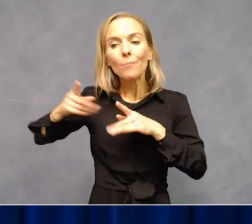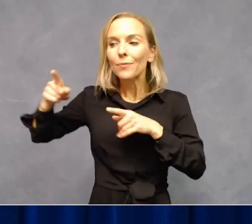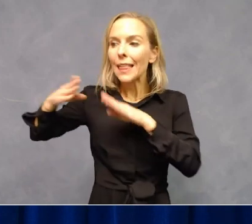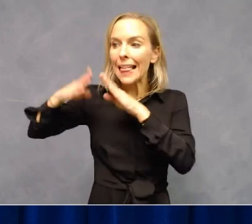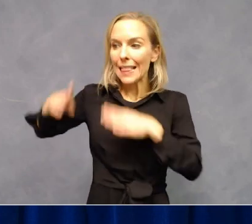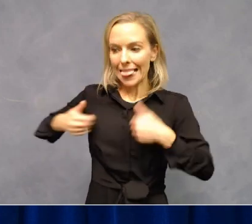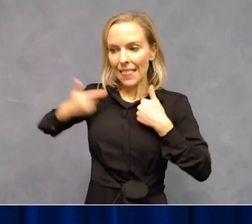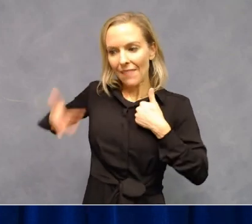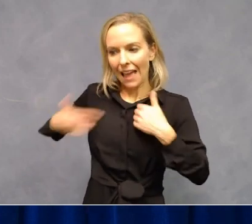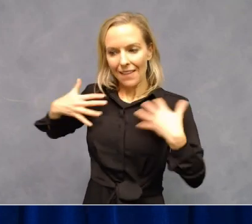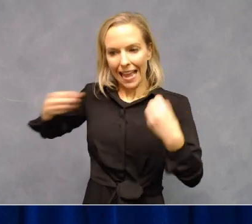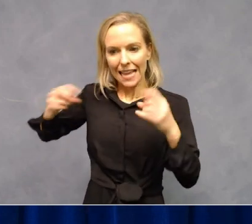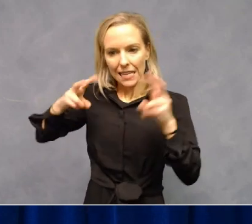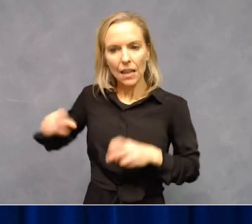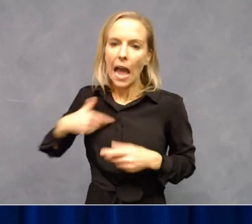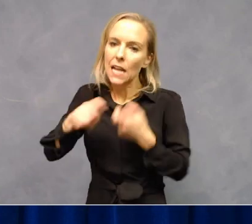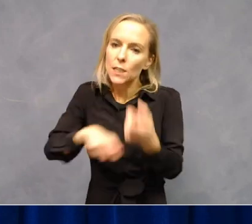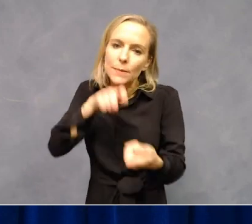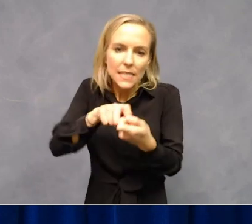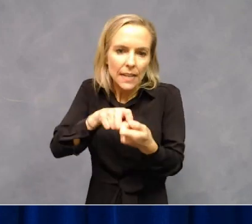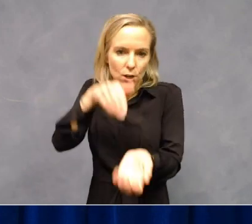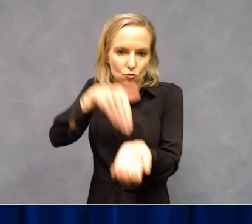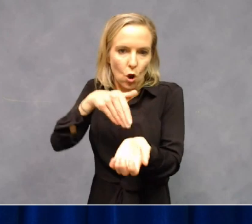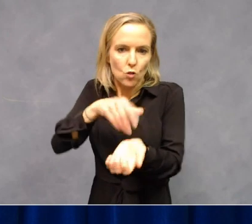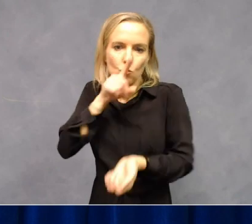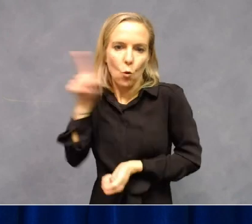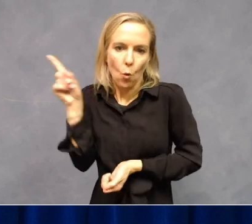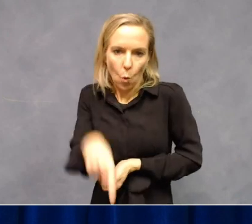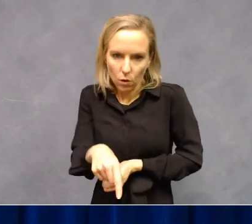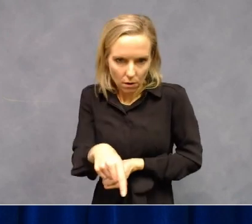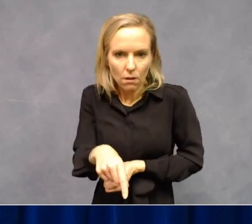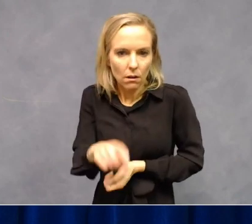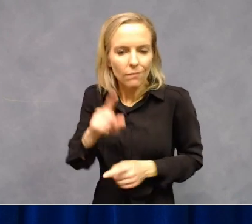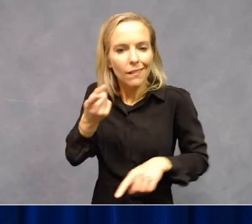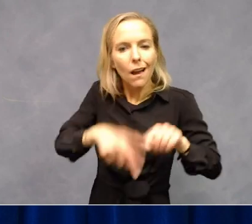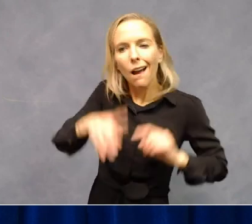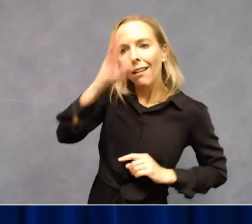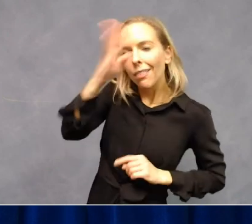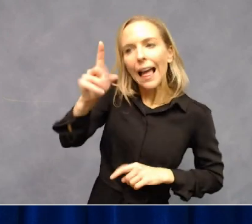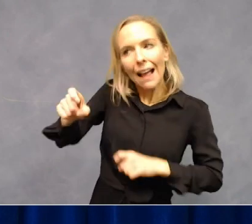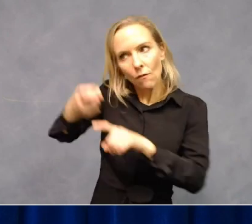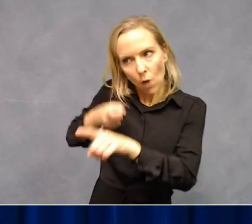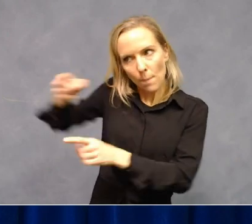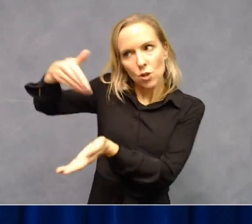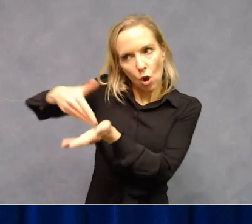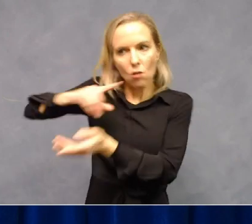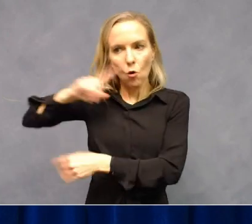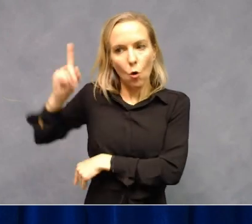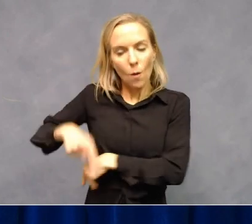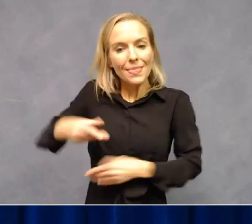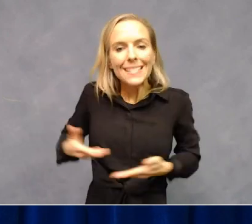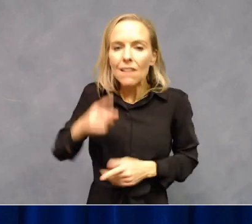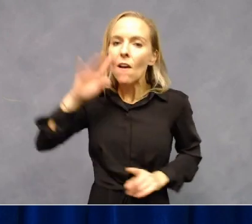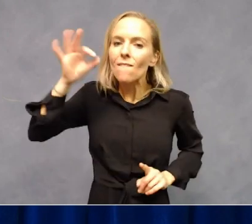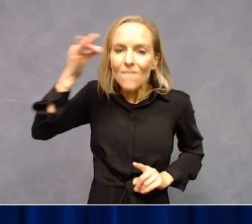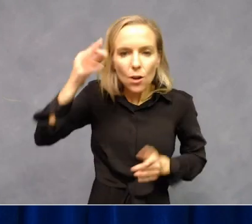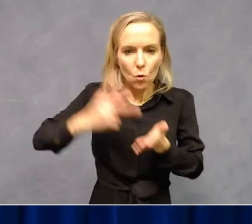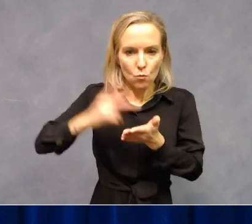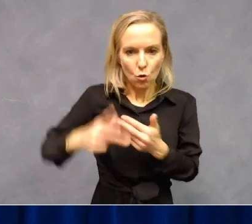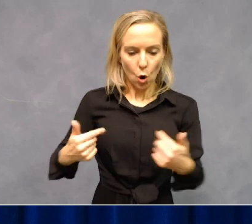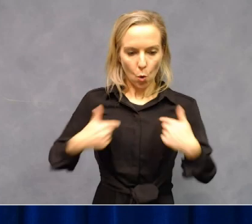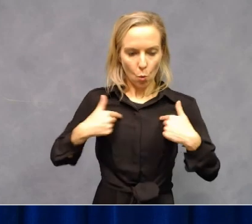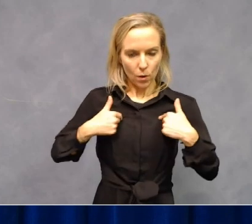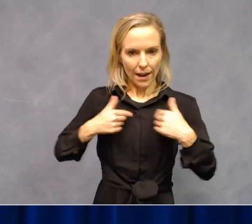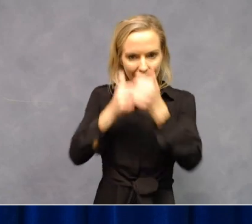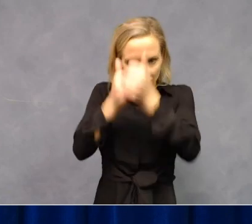they had to have a specific doctor's order to do that. So, of course, this is a federal program, and we are bound by the